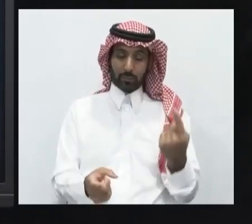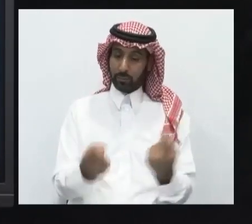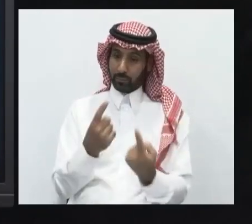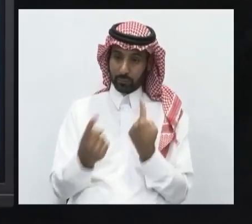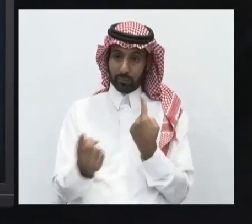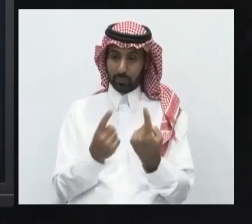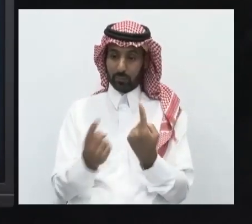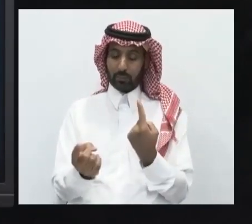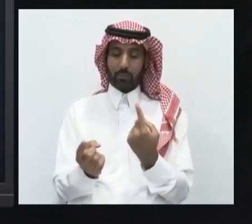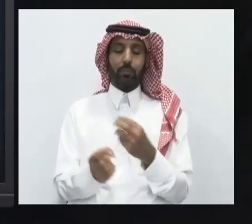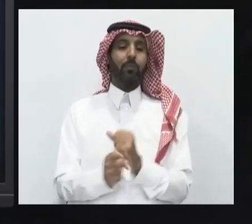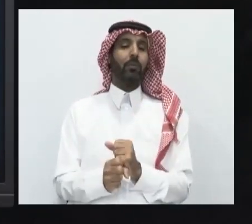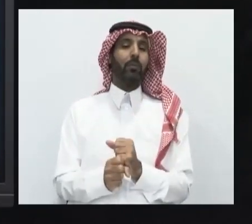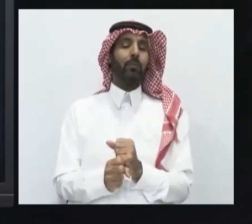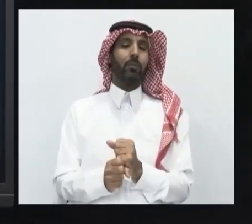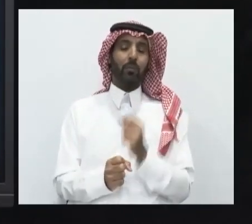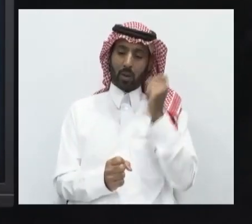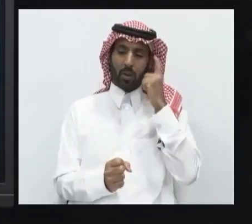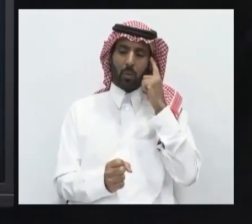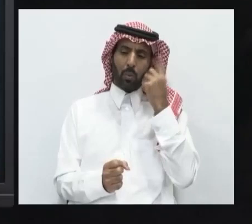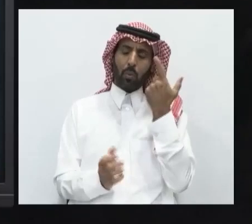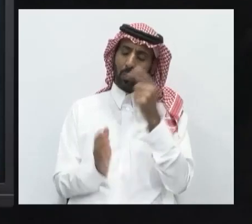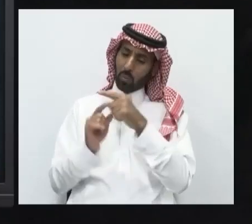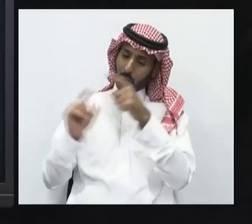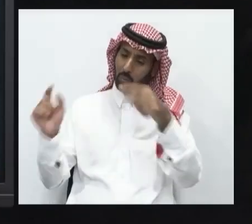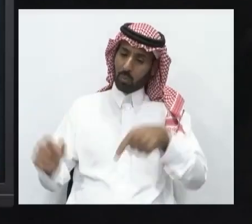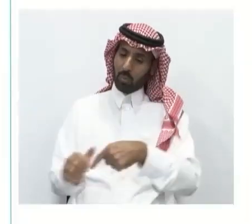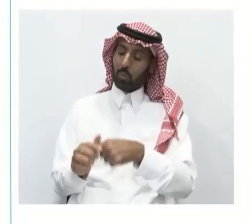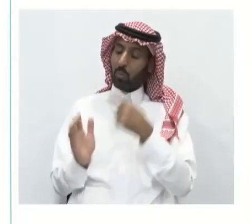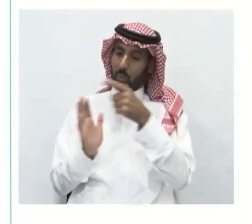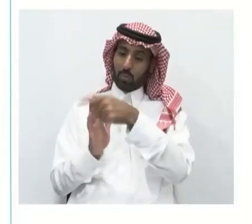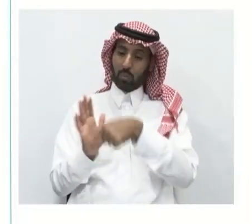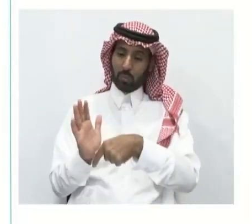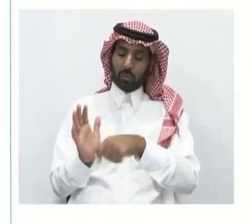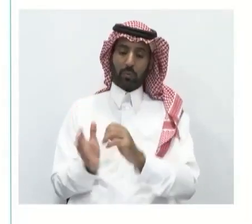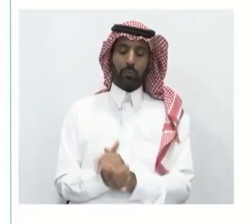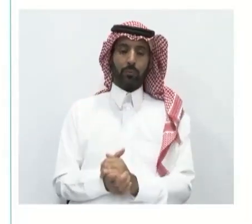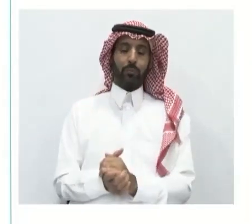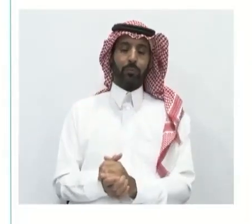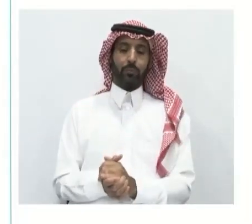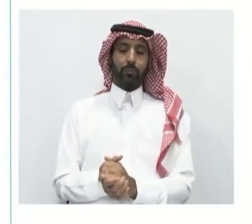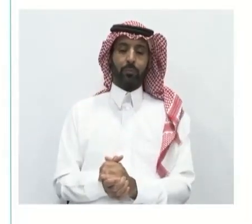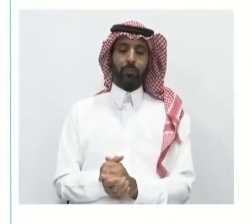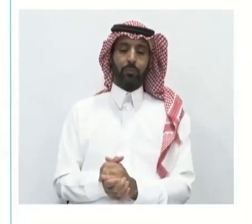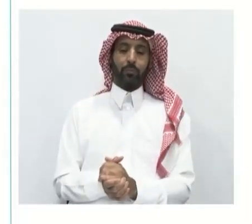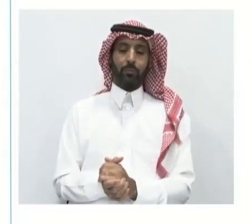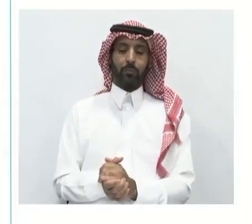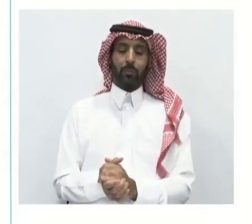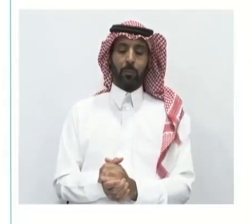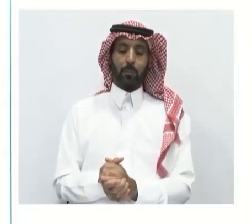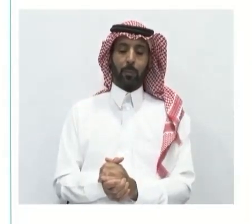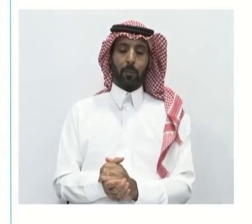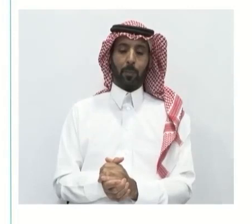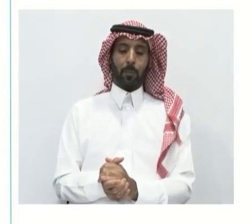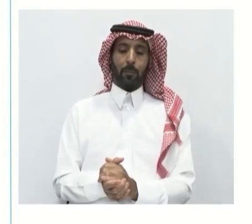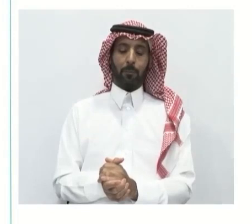the end everyone will understand the whole article. So this is the jigsaw reading. If you can